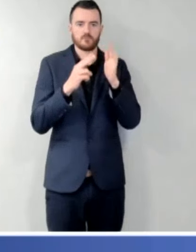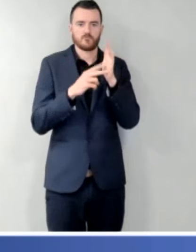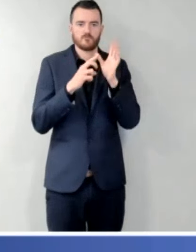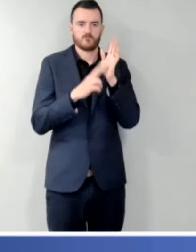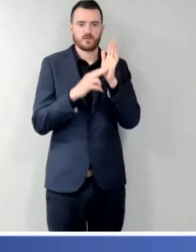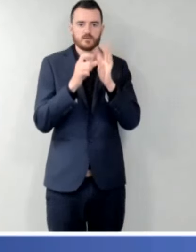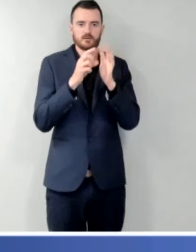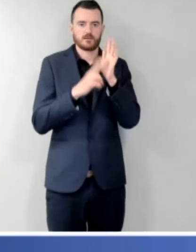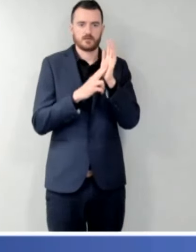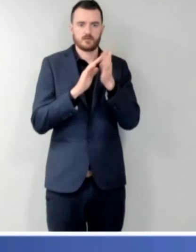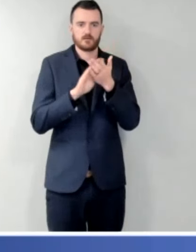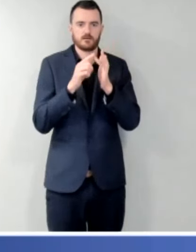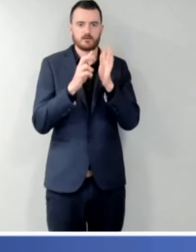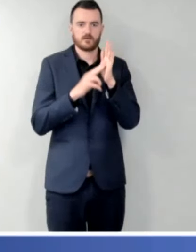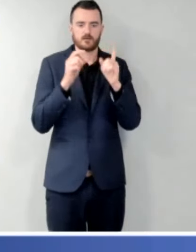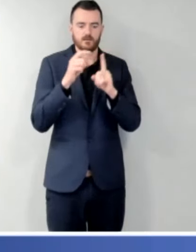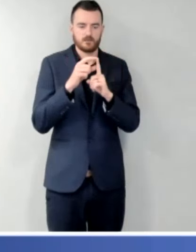Manix van den Hend.